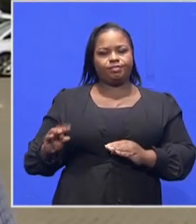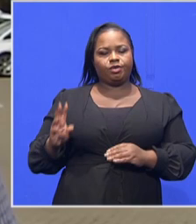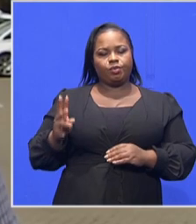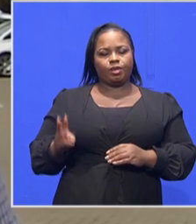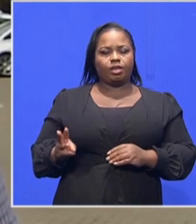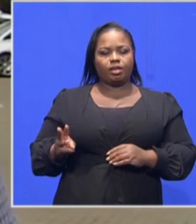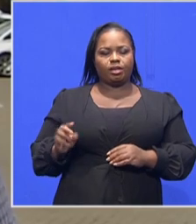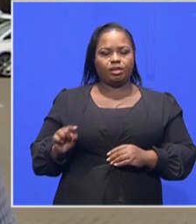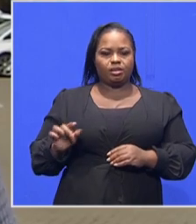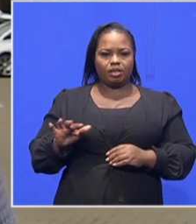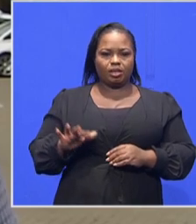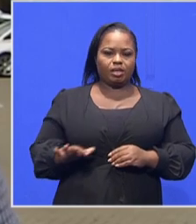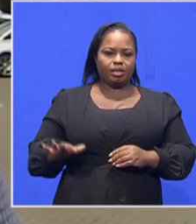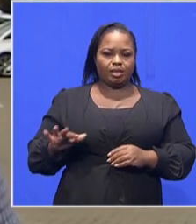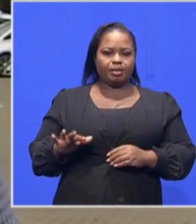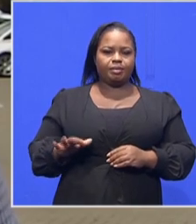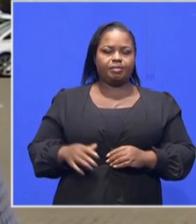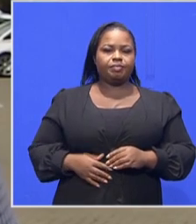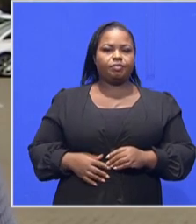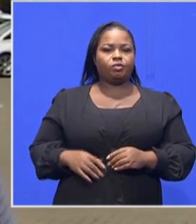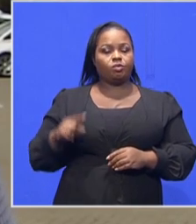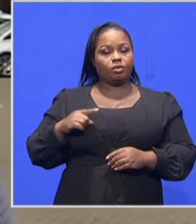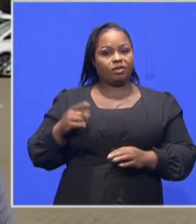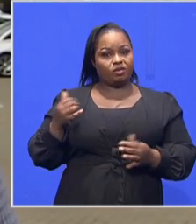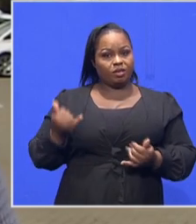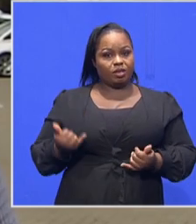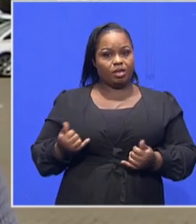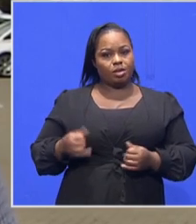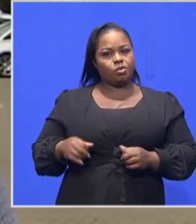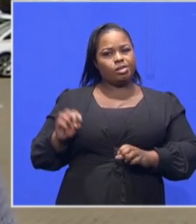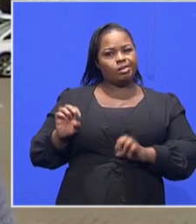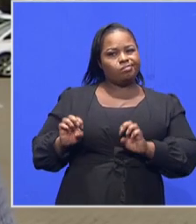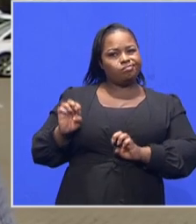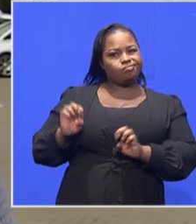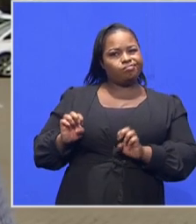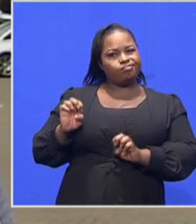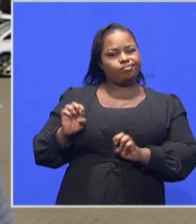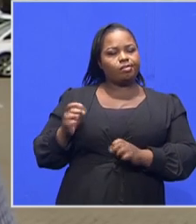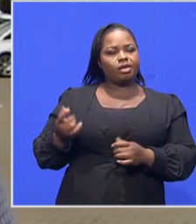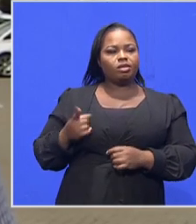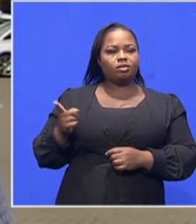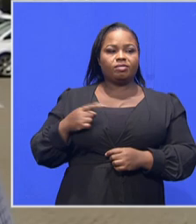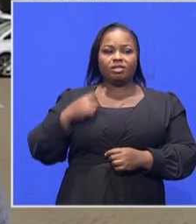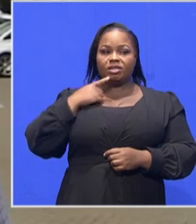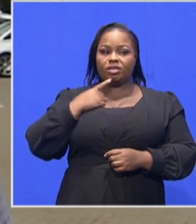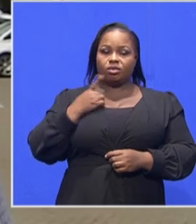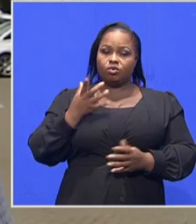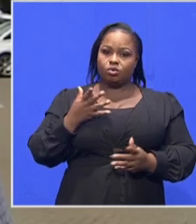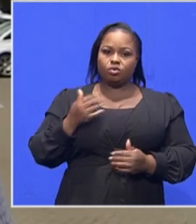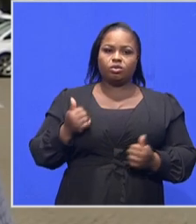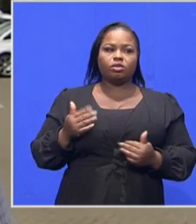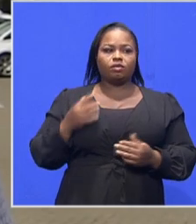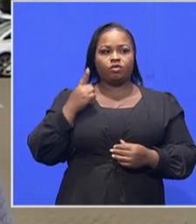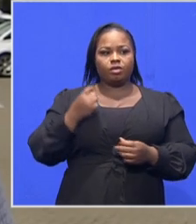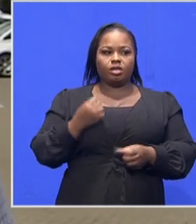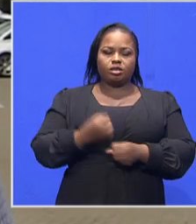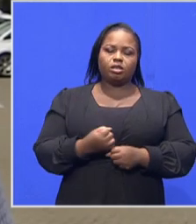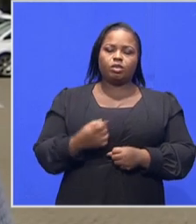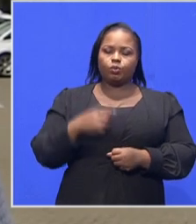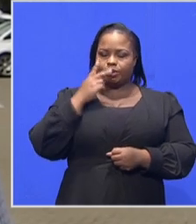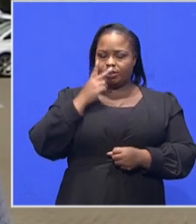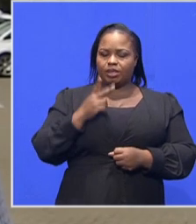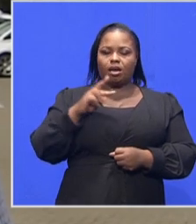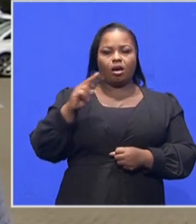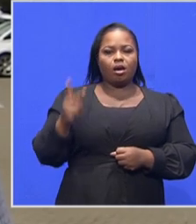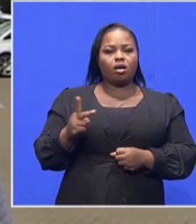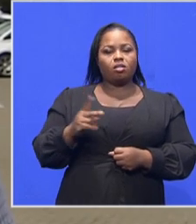that area. Of course, the feasibility study currently being conducted. But as Hendrik was saying, that starting next year, we'll see some of the